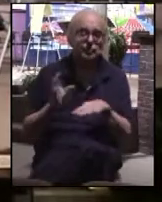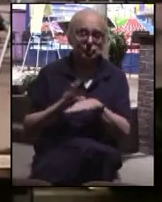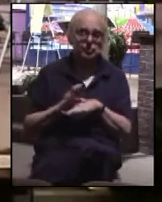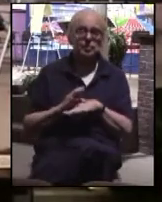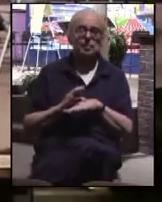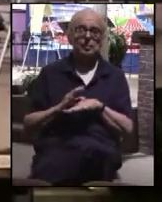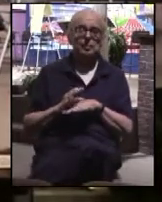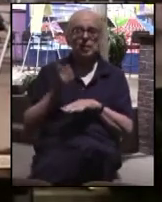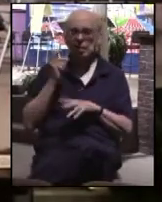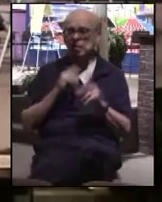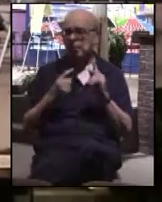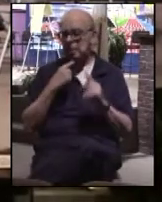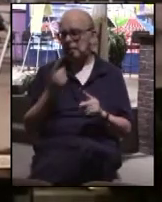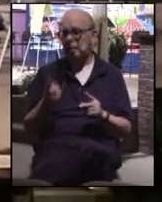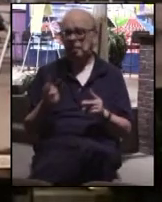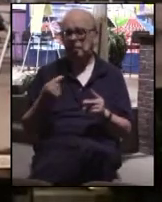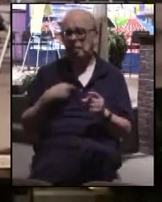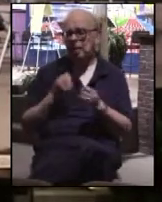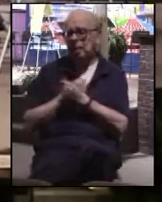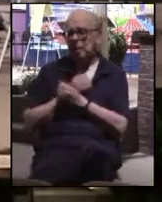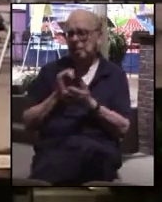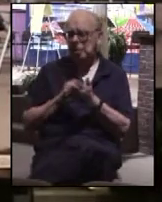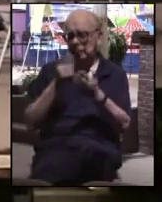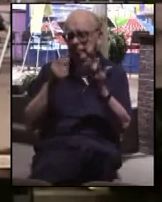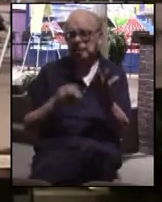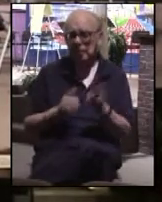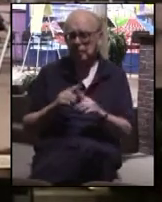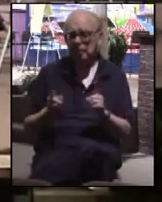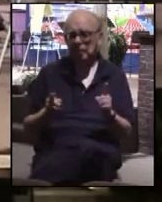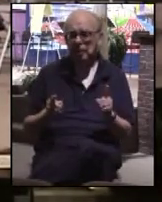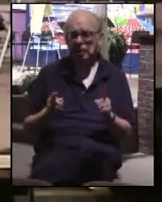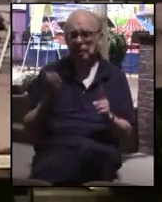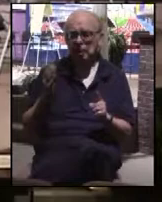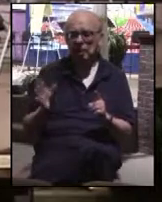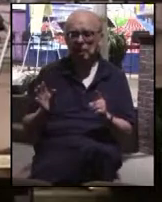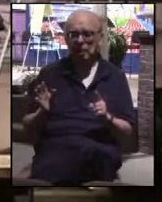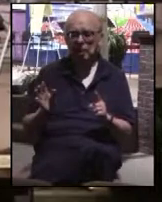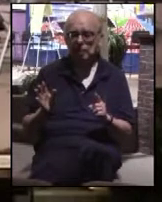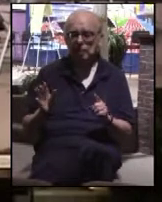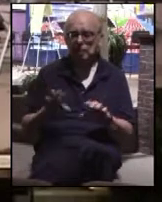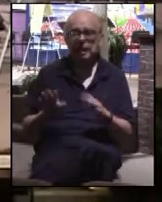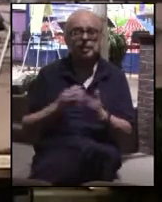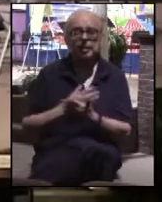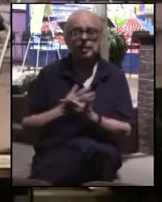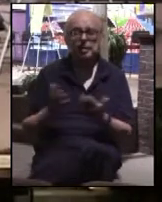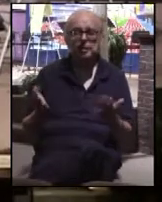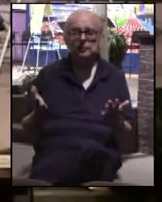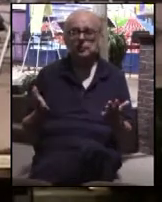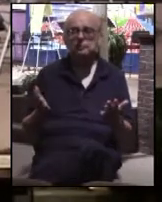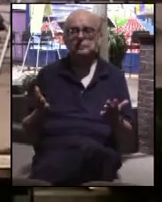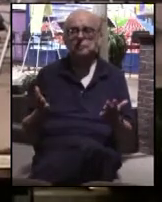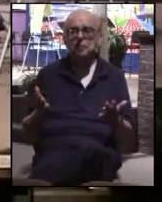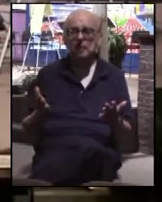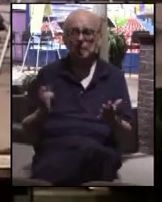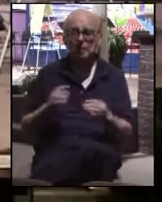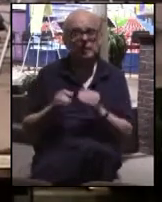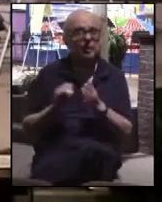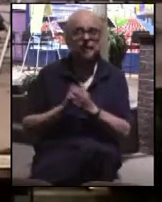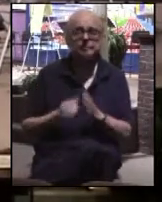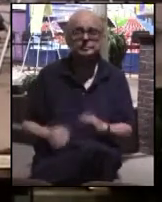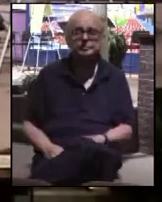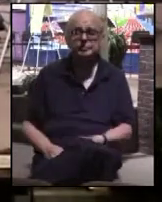and you'll hear people say well i love this and i love that but they never do anything about it